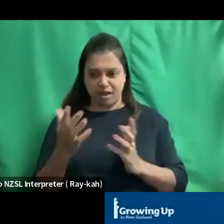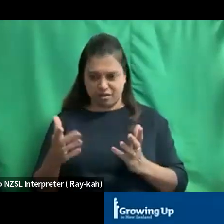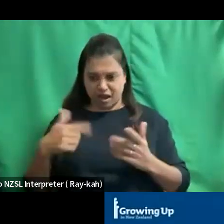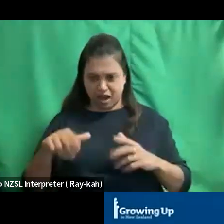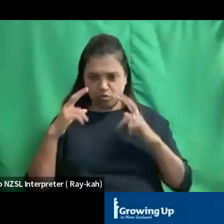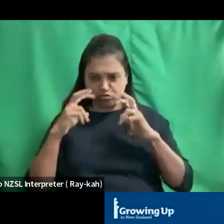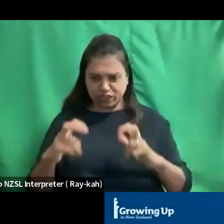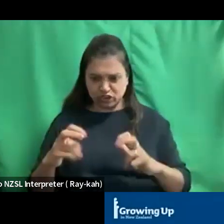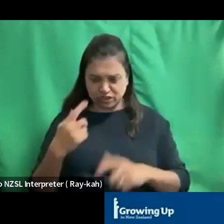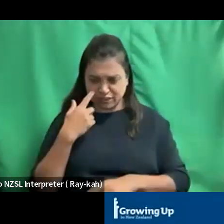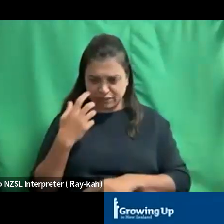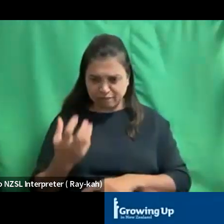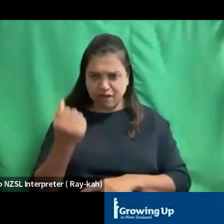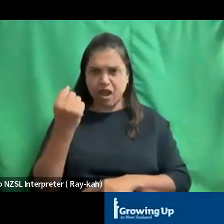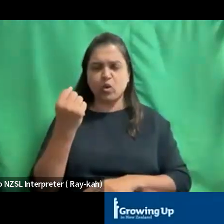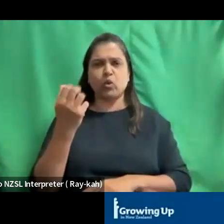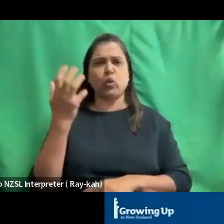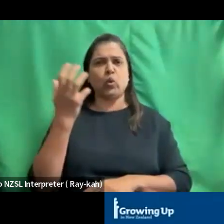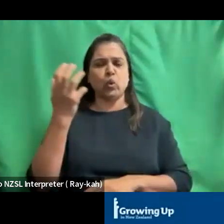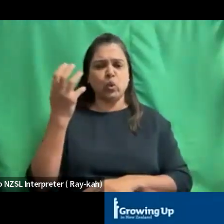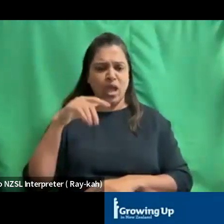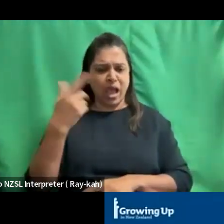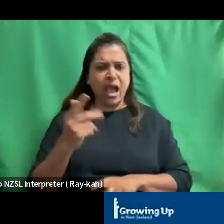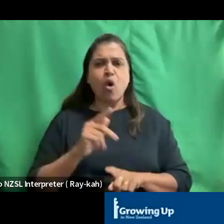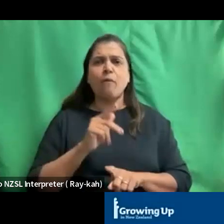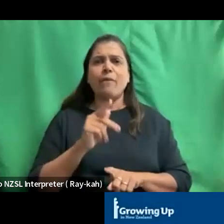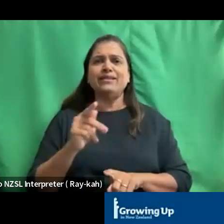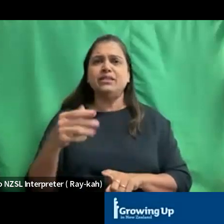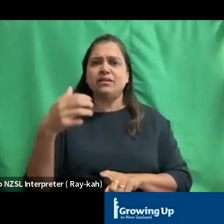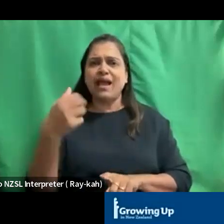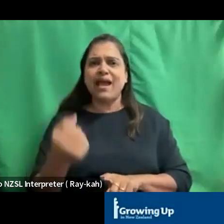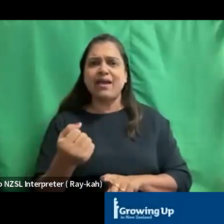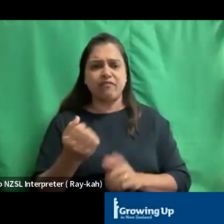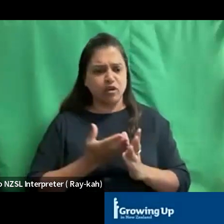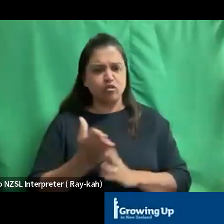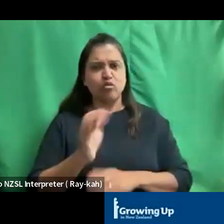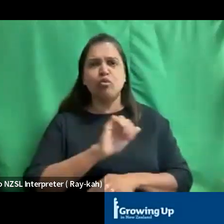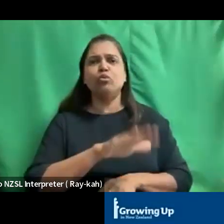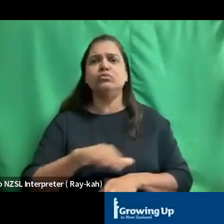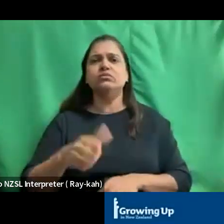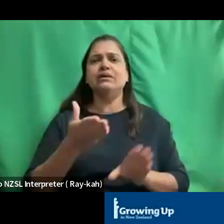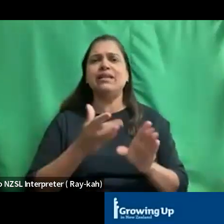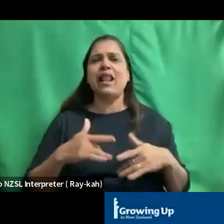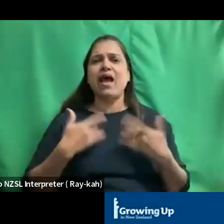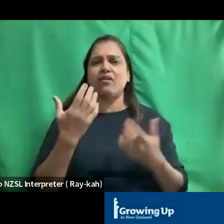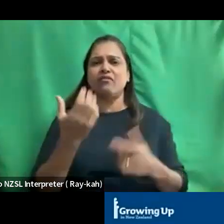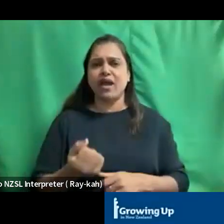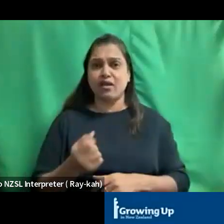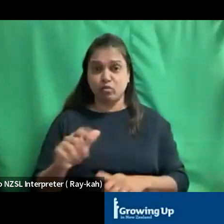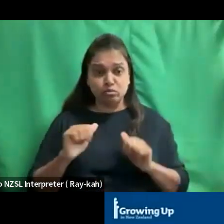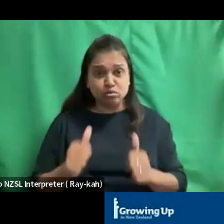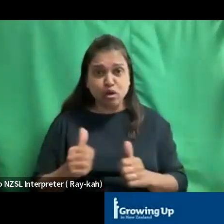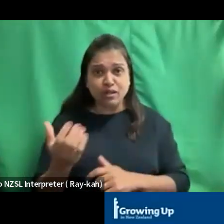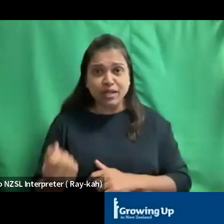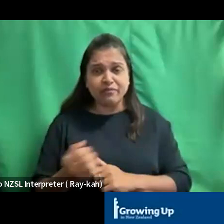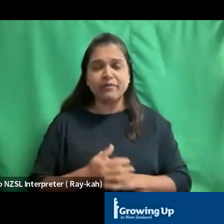how these patterns of mental well-being are being shaped across the life course. Kia ora. Thank you, Sarah Jane,